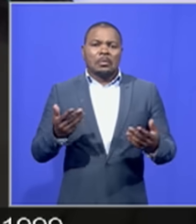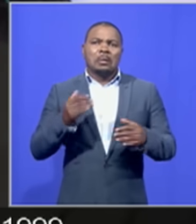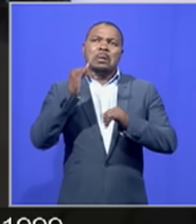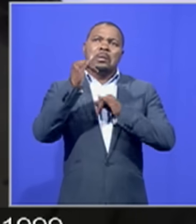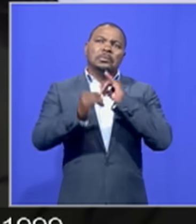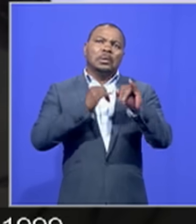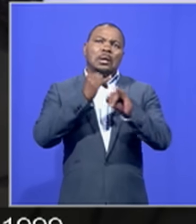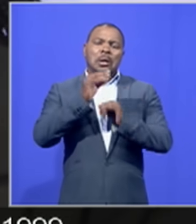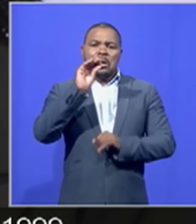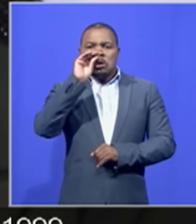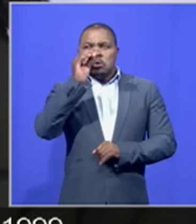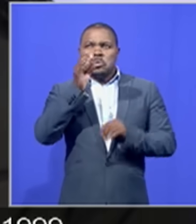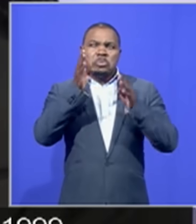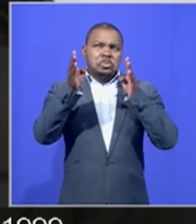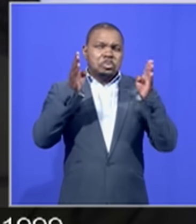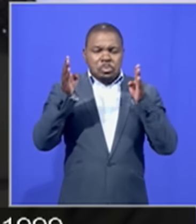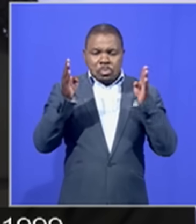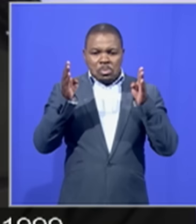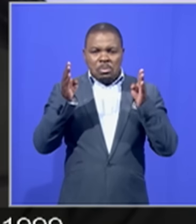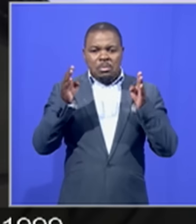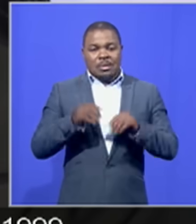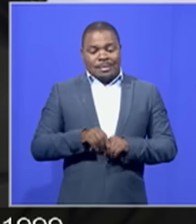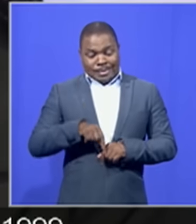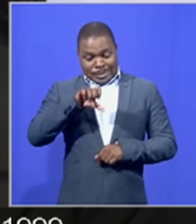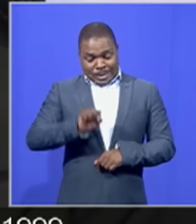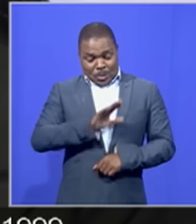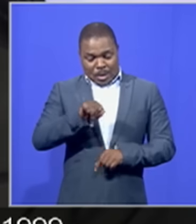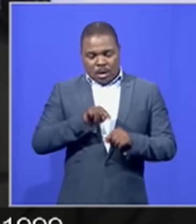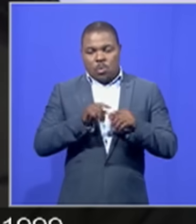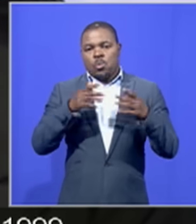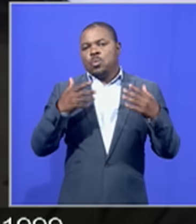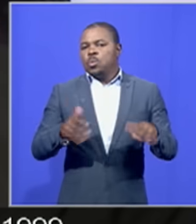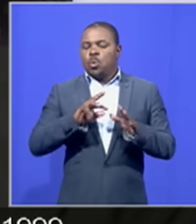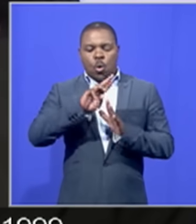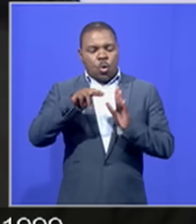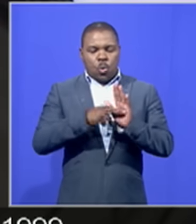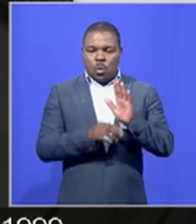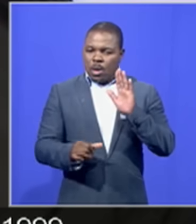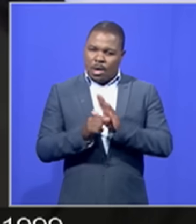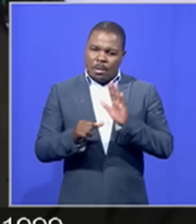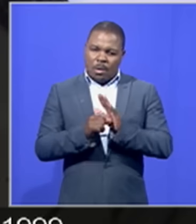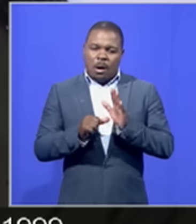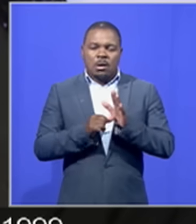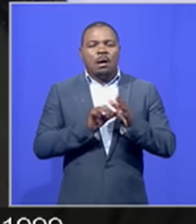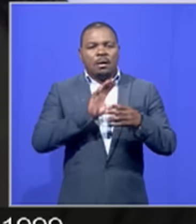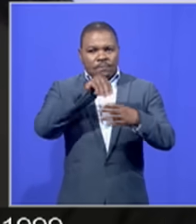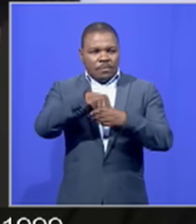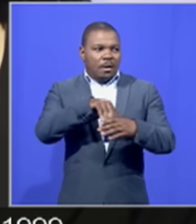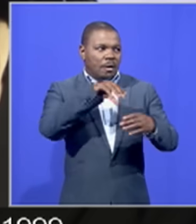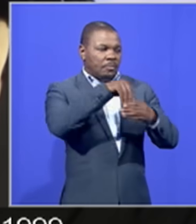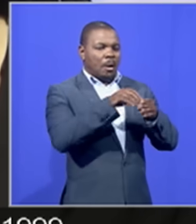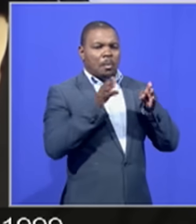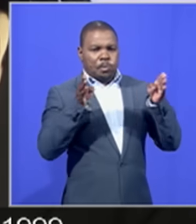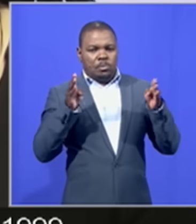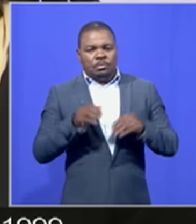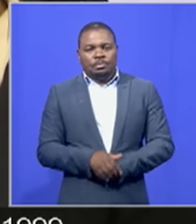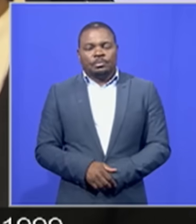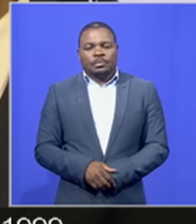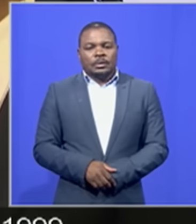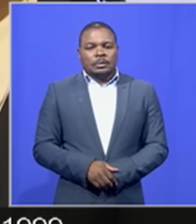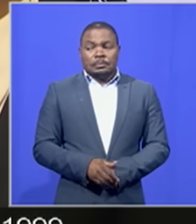matjhaba international affairs and stage e ba le karolo e matla haholo e bapalang. Janong